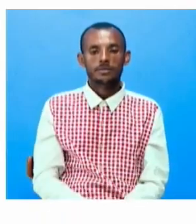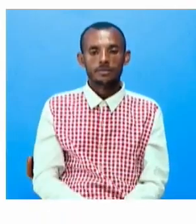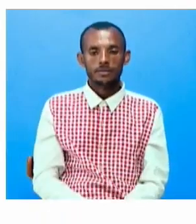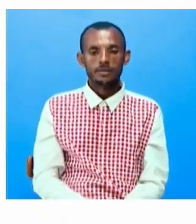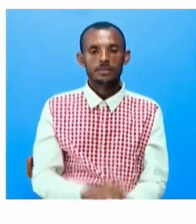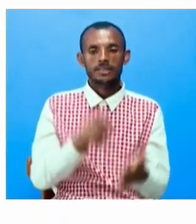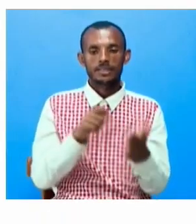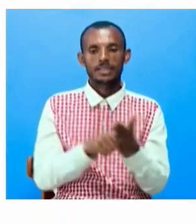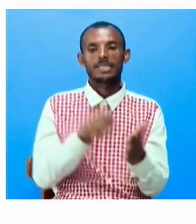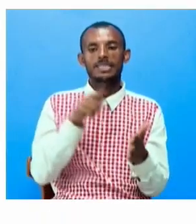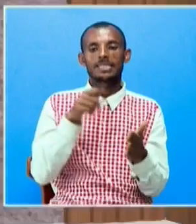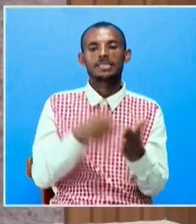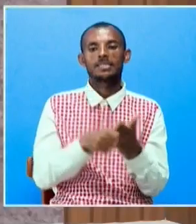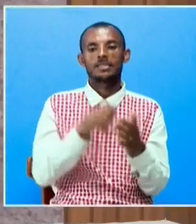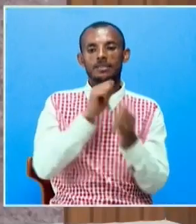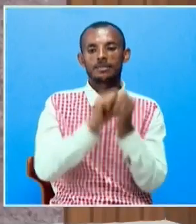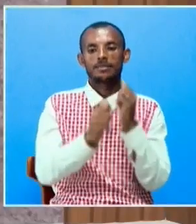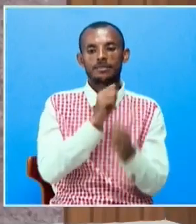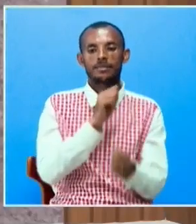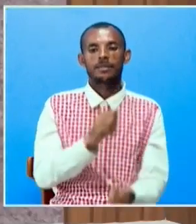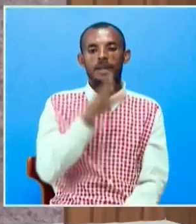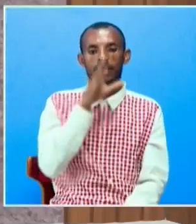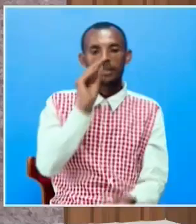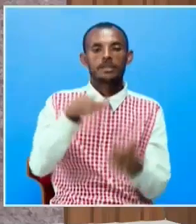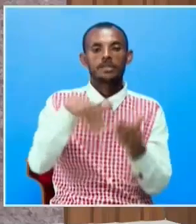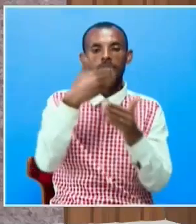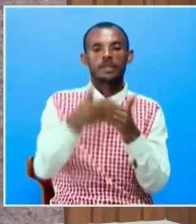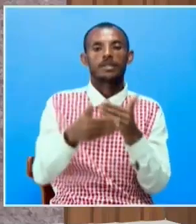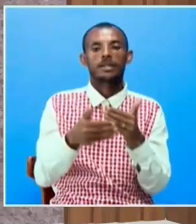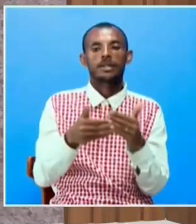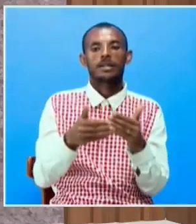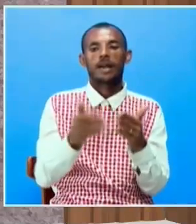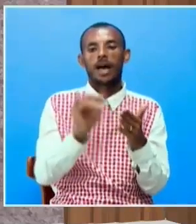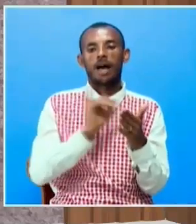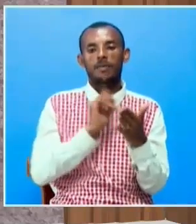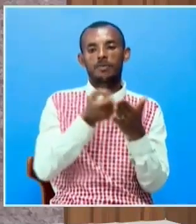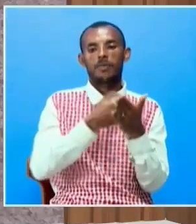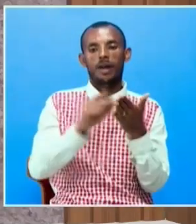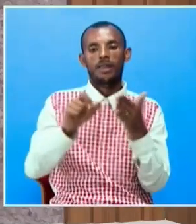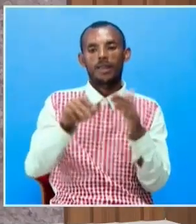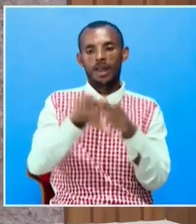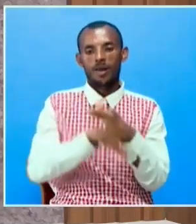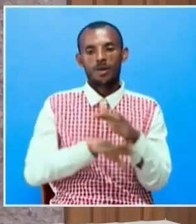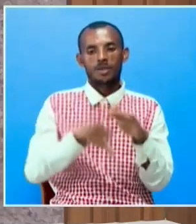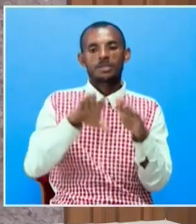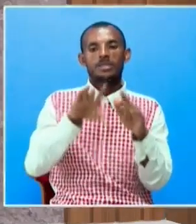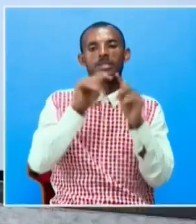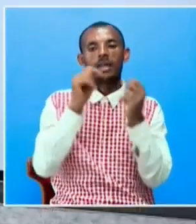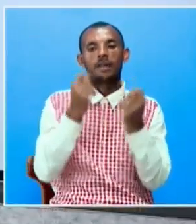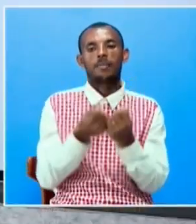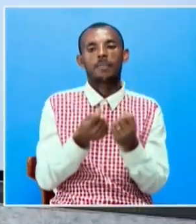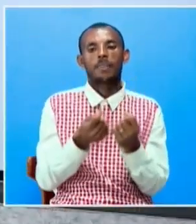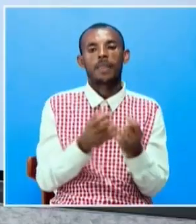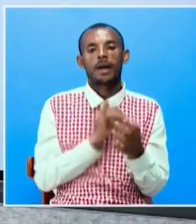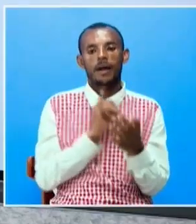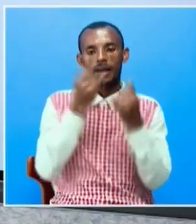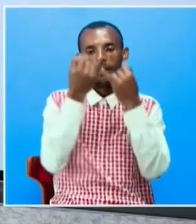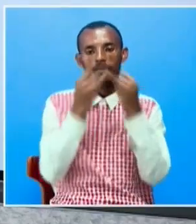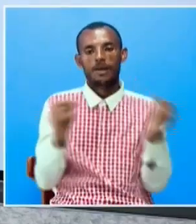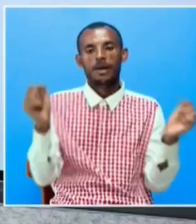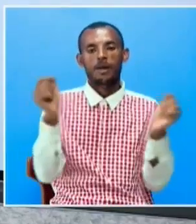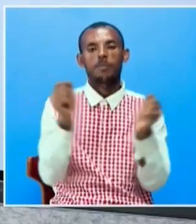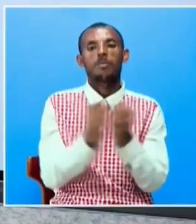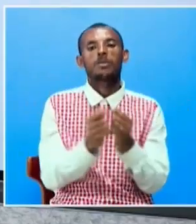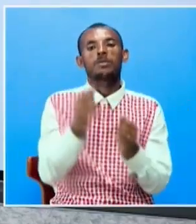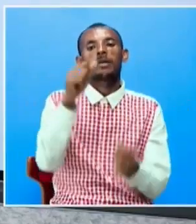Cents cancels out. And then I have to write this into last term. I can divide both by